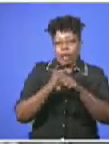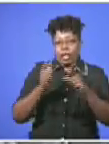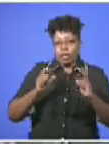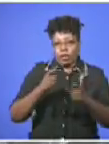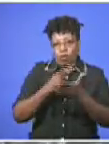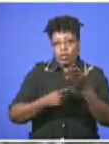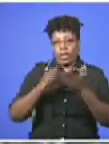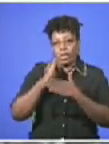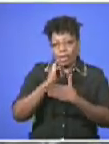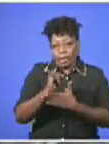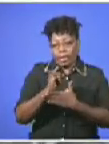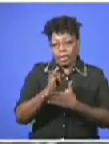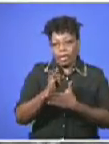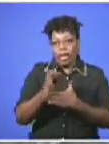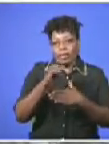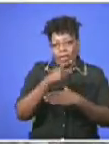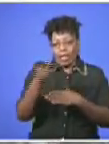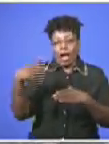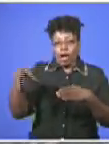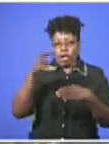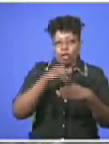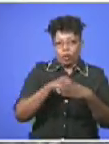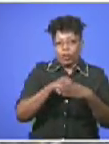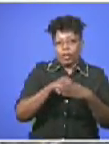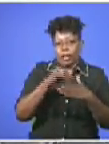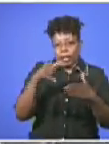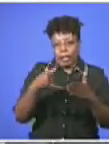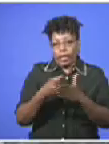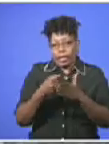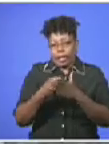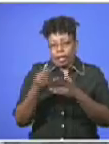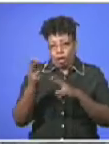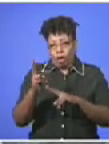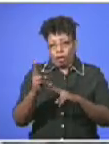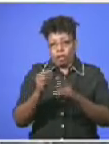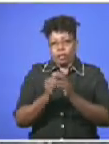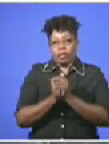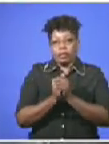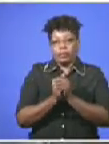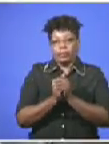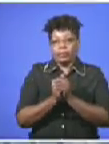is, that they're also included in the honors that are going to be bestowed on Bahamians.